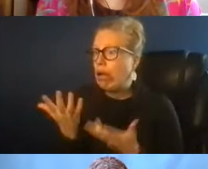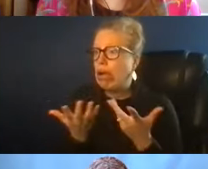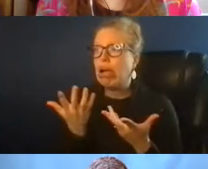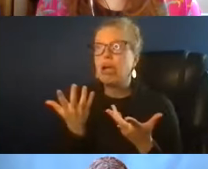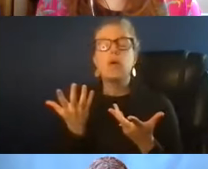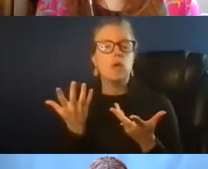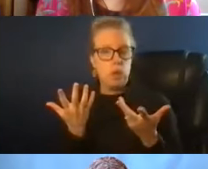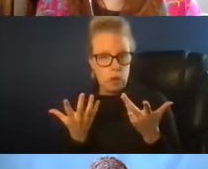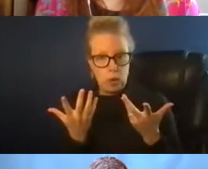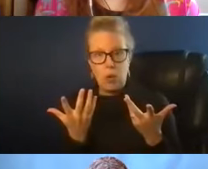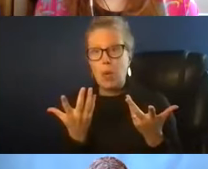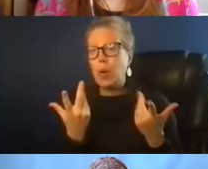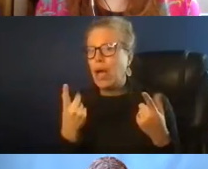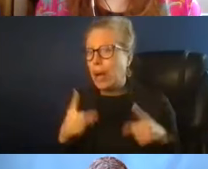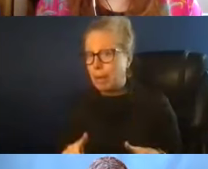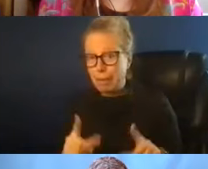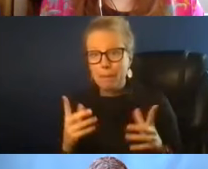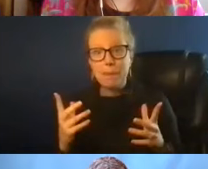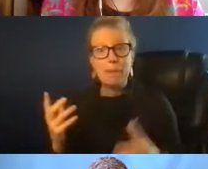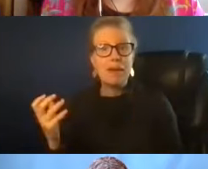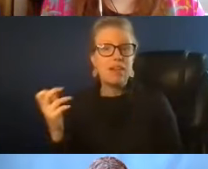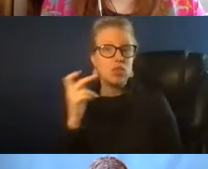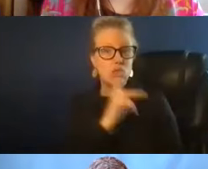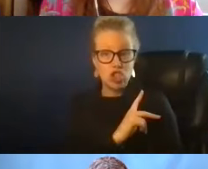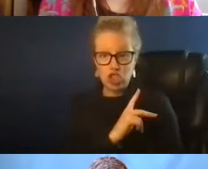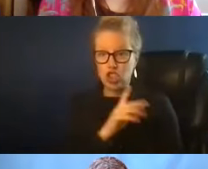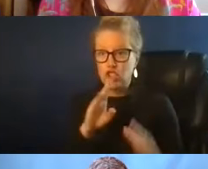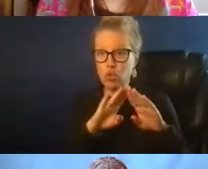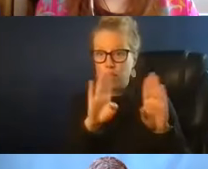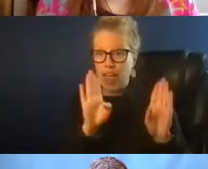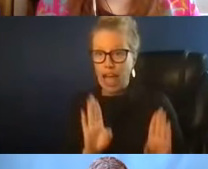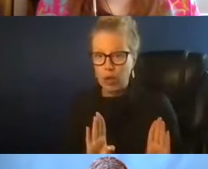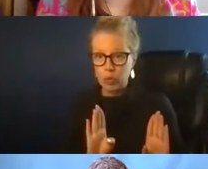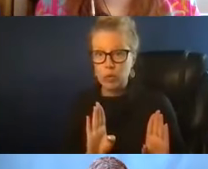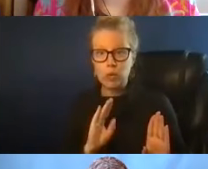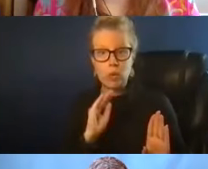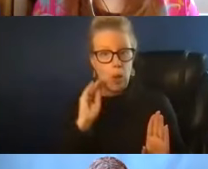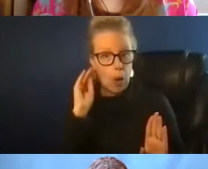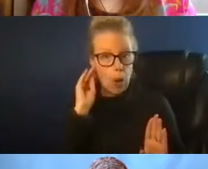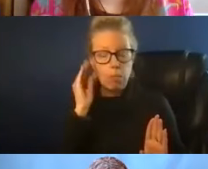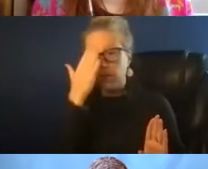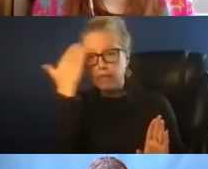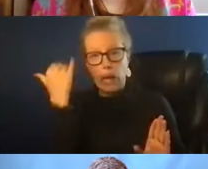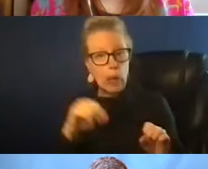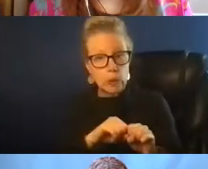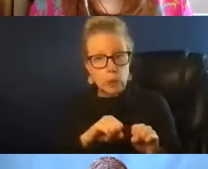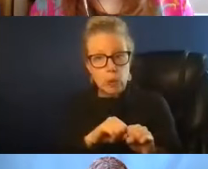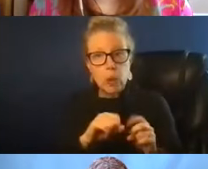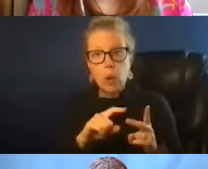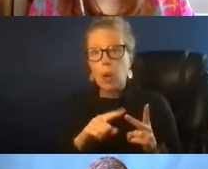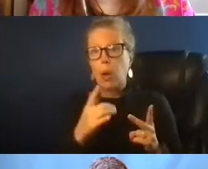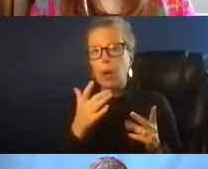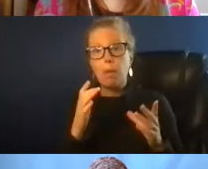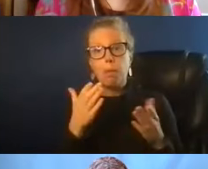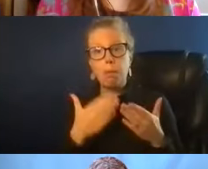up needing to return back to the house. You might have forgotten your shoes or your birth certificate and